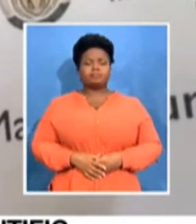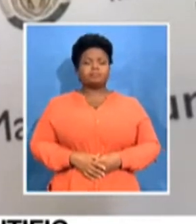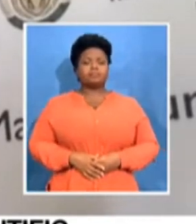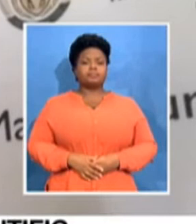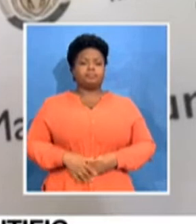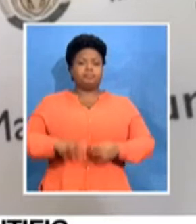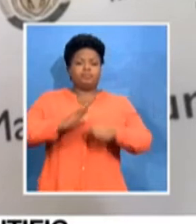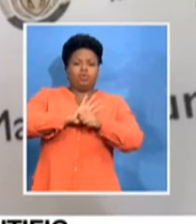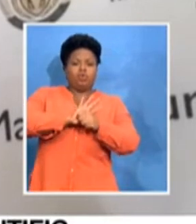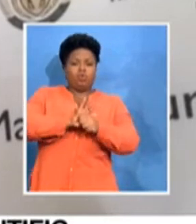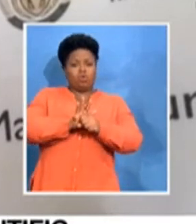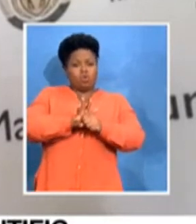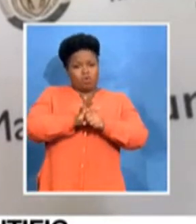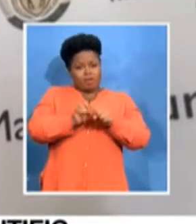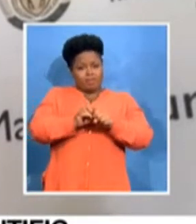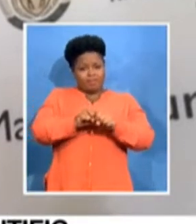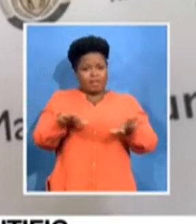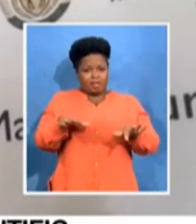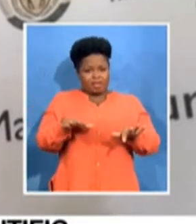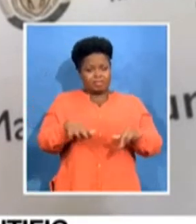variant